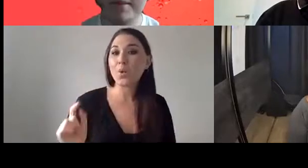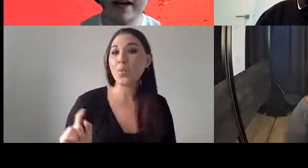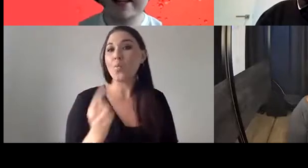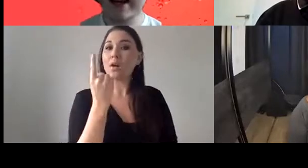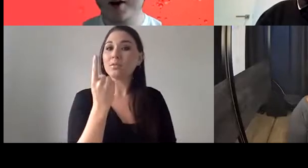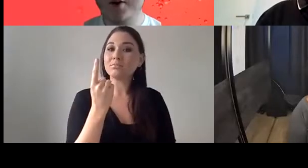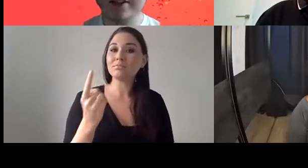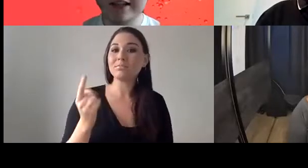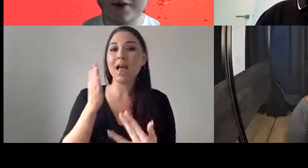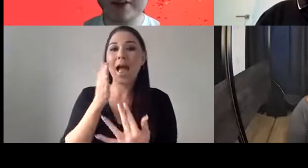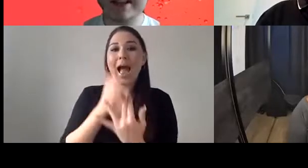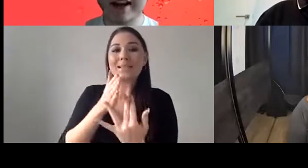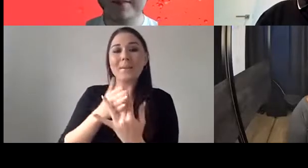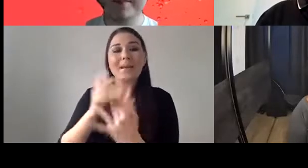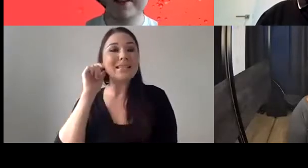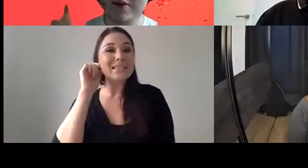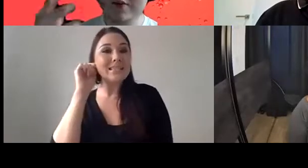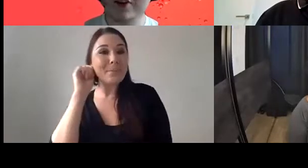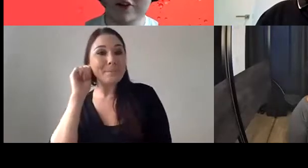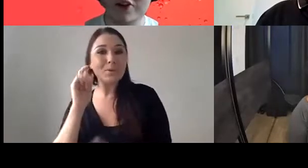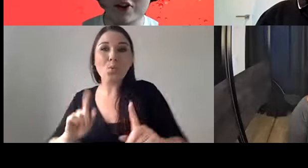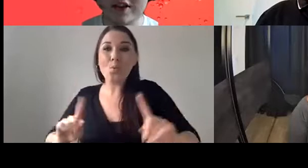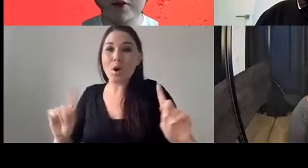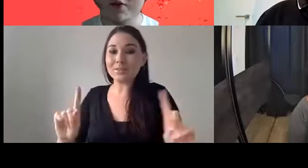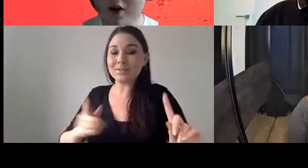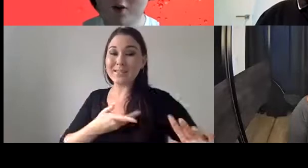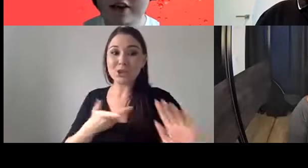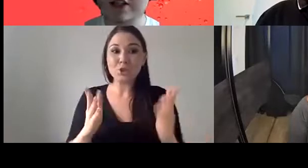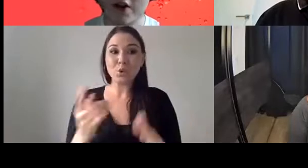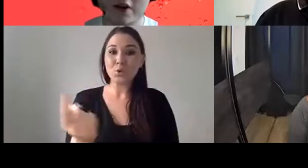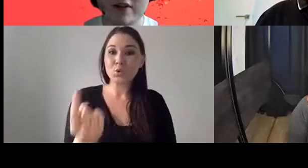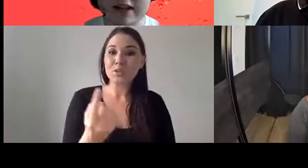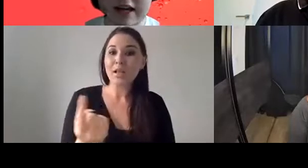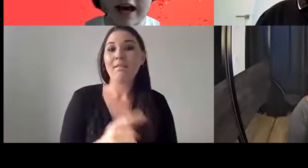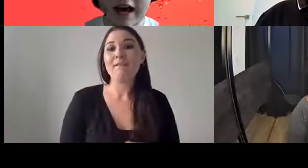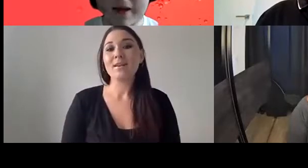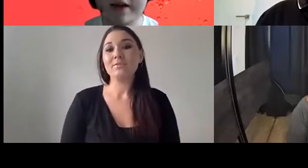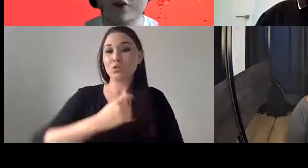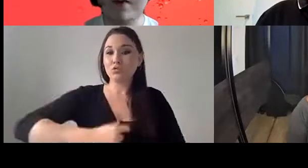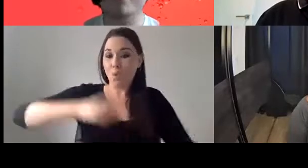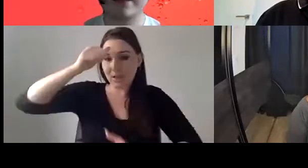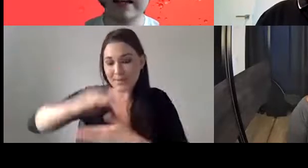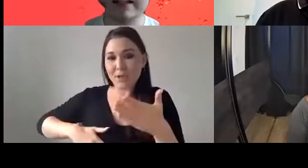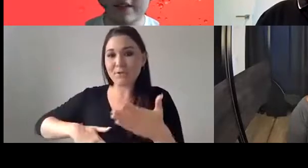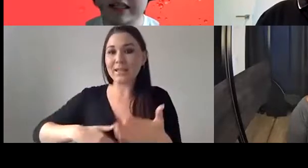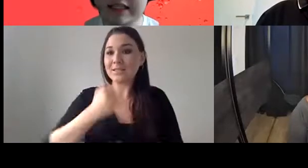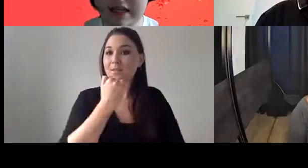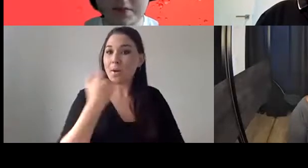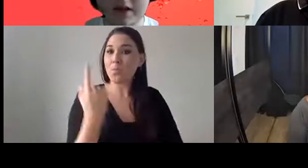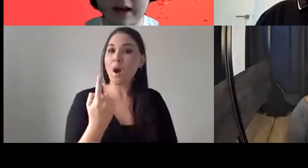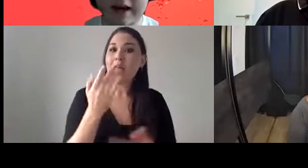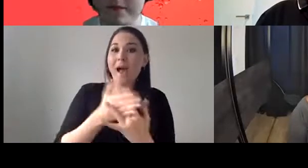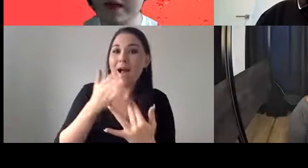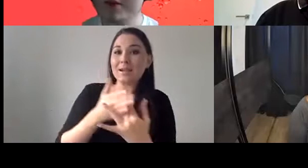who, over to these folks. So if you could introduce yourself, your role, experience, and your number one accessibility